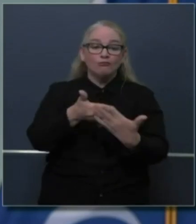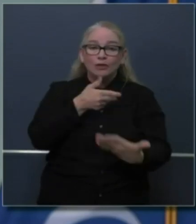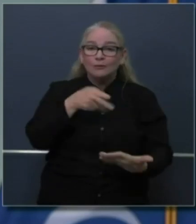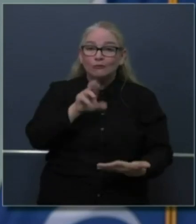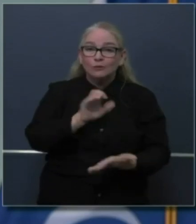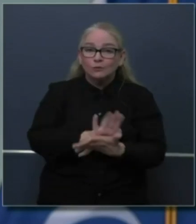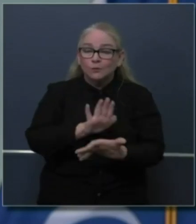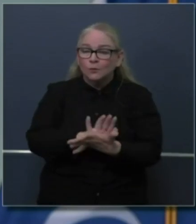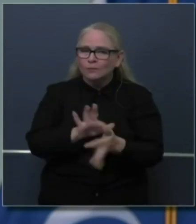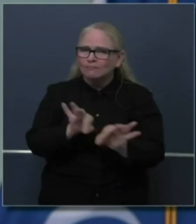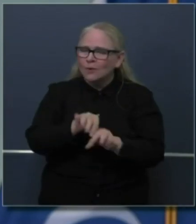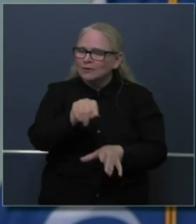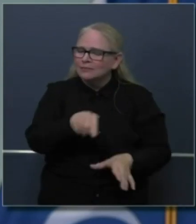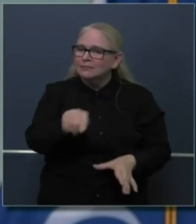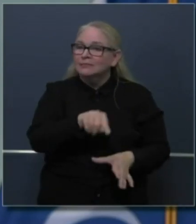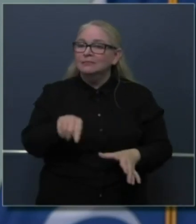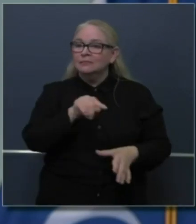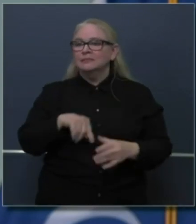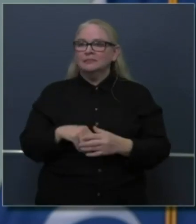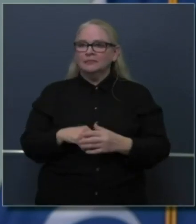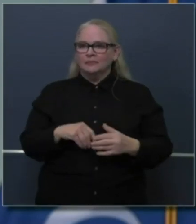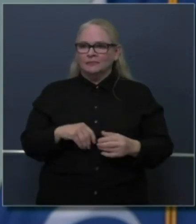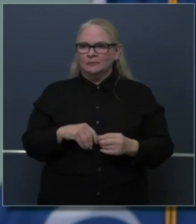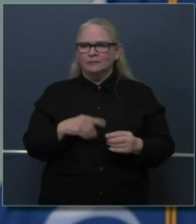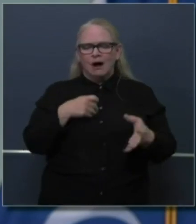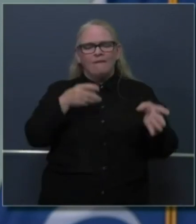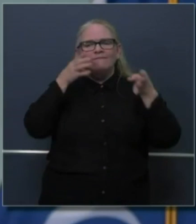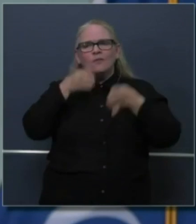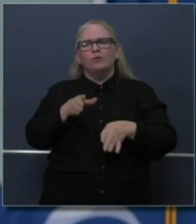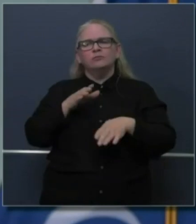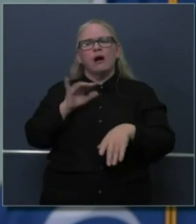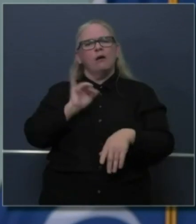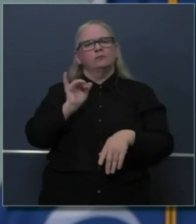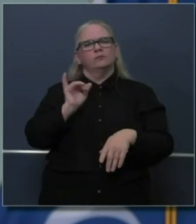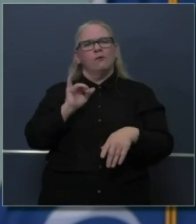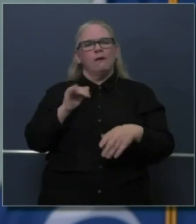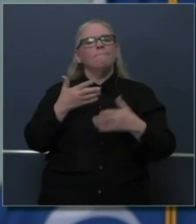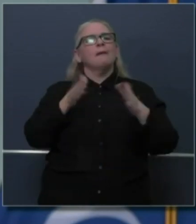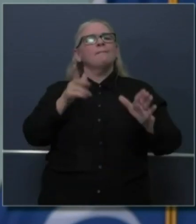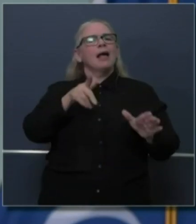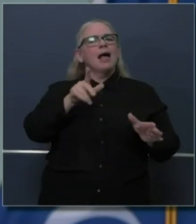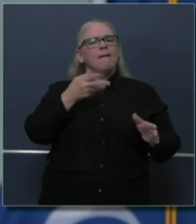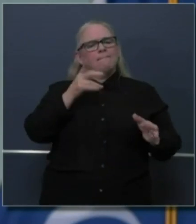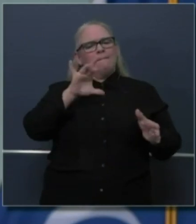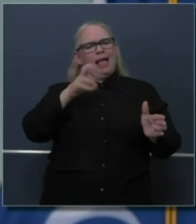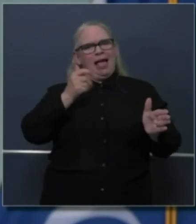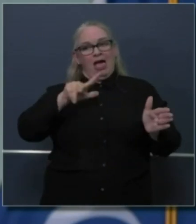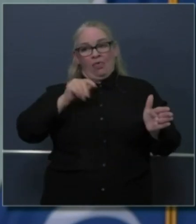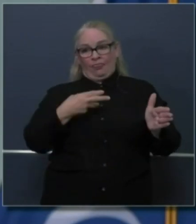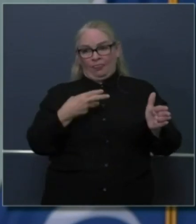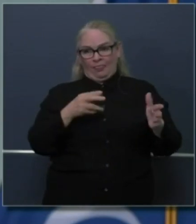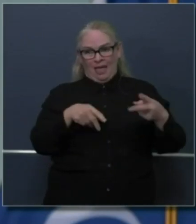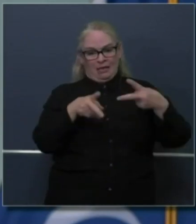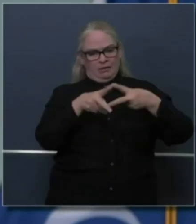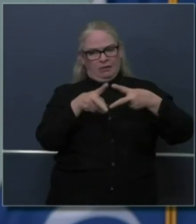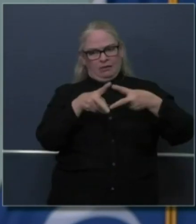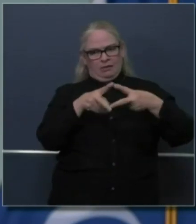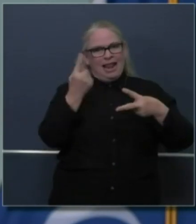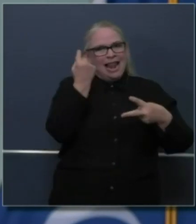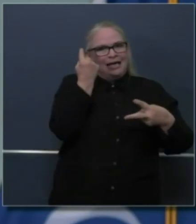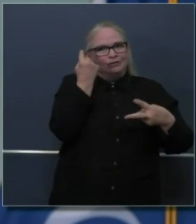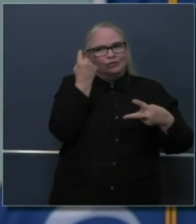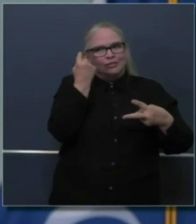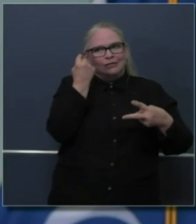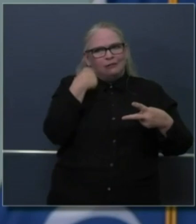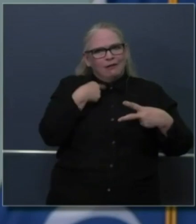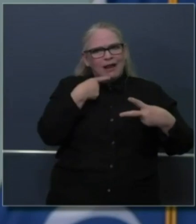surprisingly, on public health. That was a year ago this week. Here we are now, a year later, and